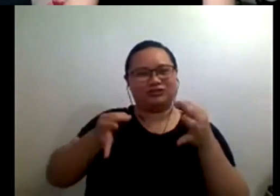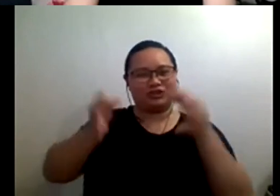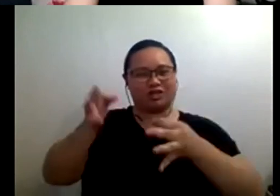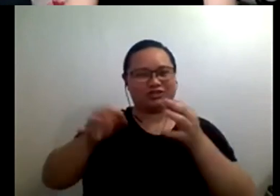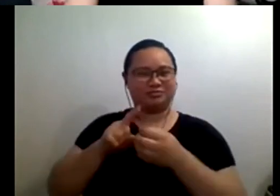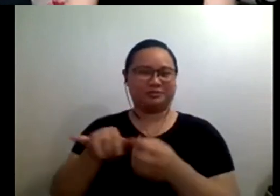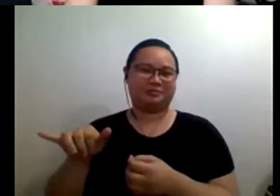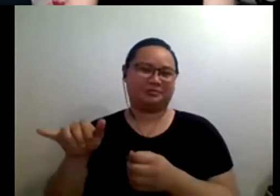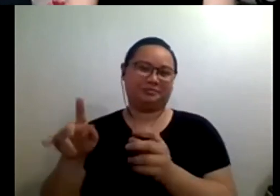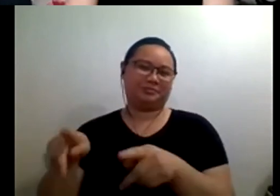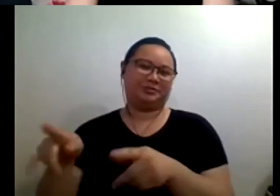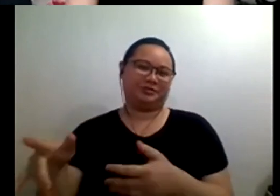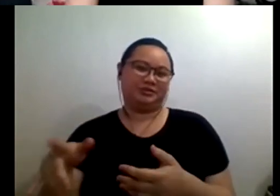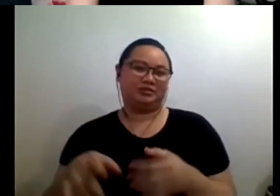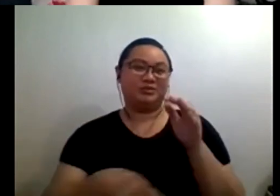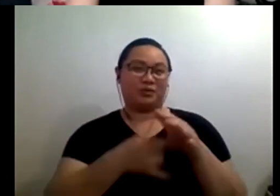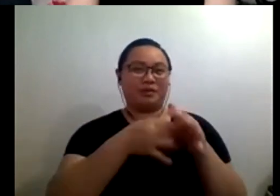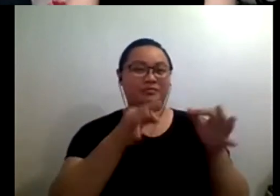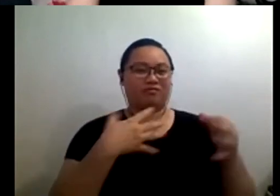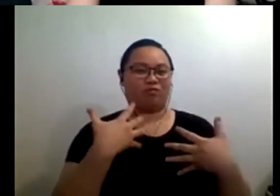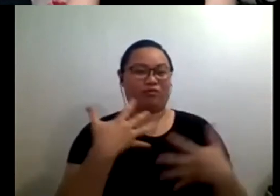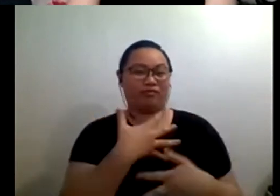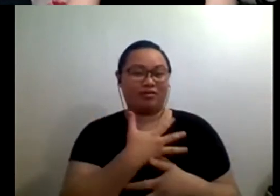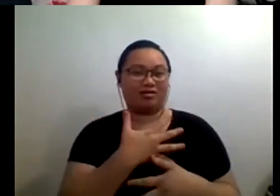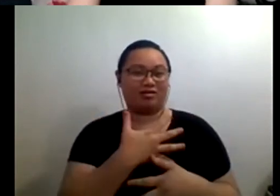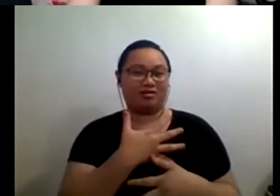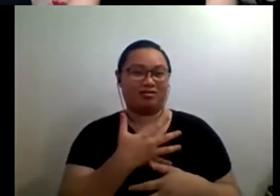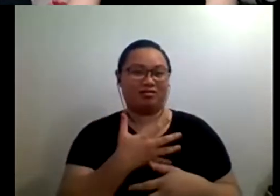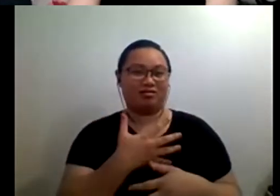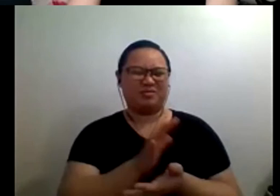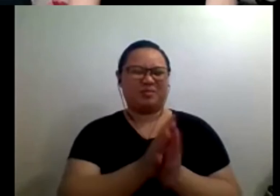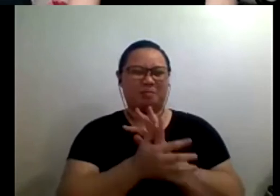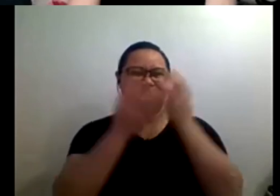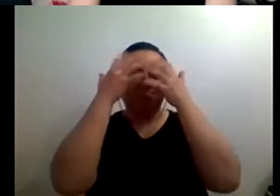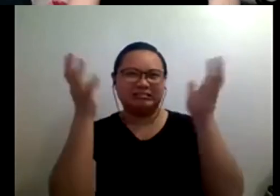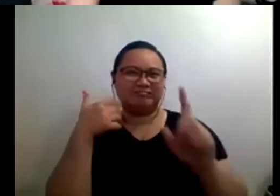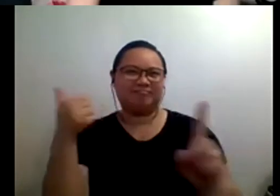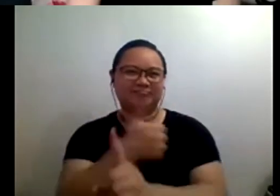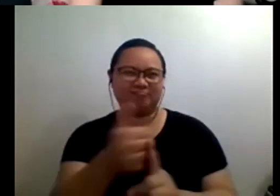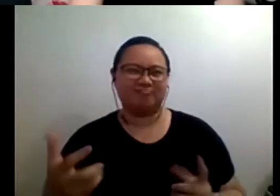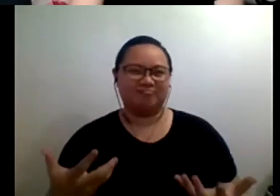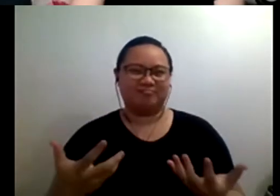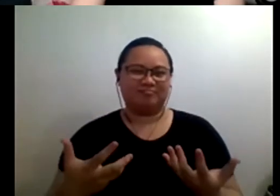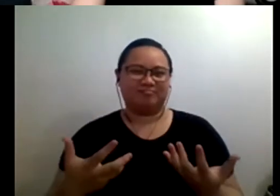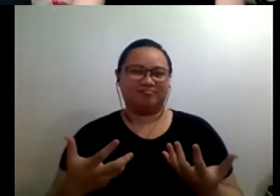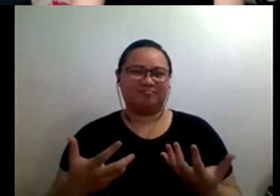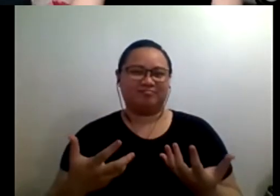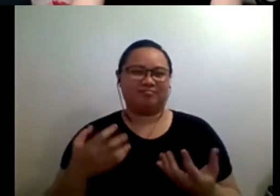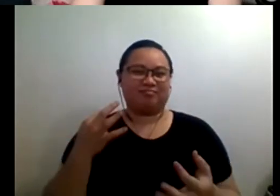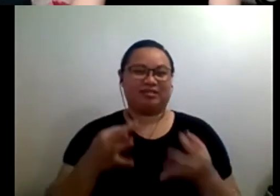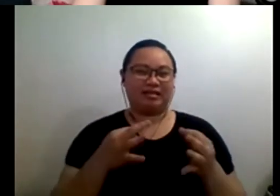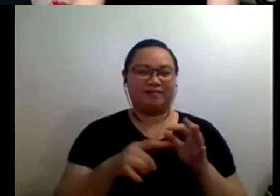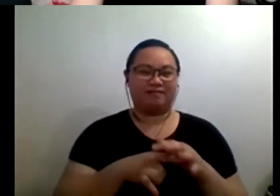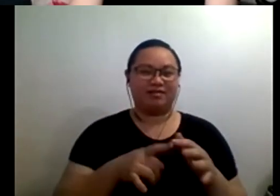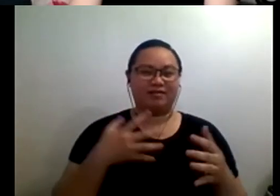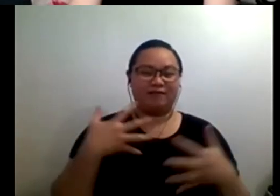takot, natatranslate to violence. Yung fear of one's own life, natatranslate siya na, hey, gusto ko ng someone